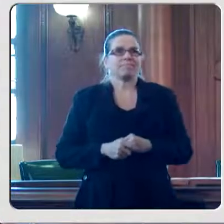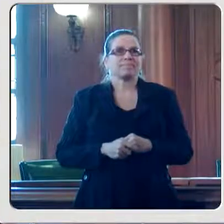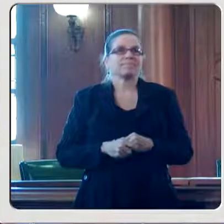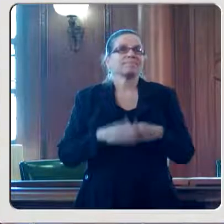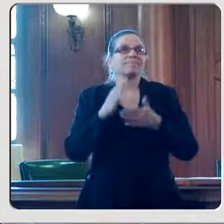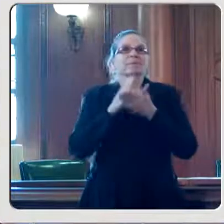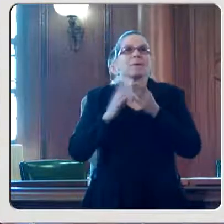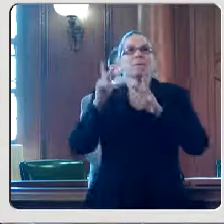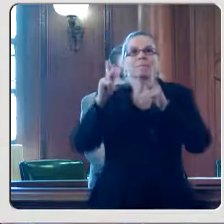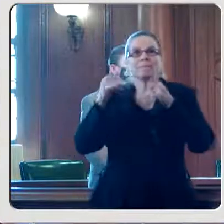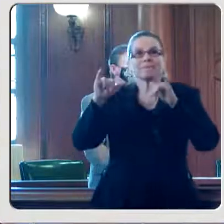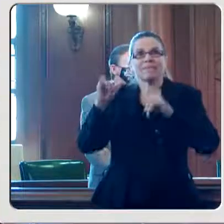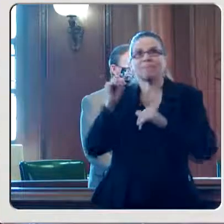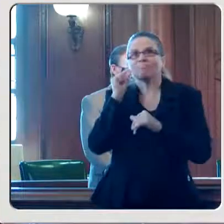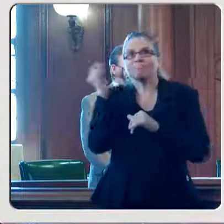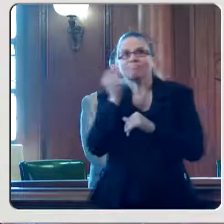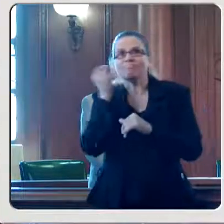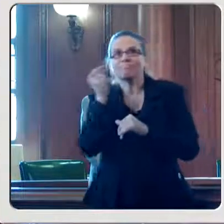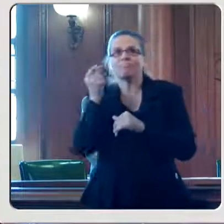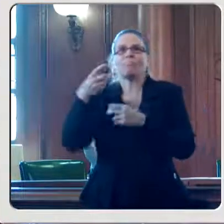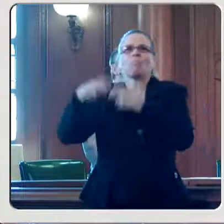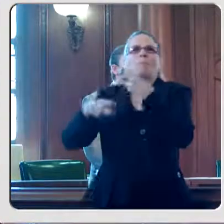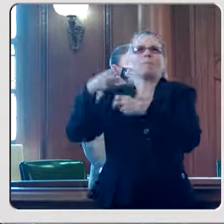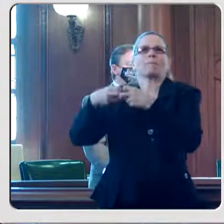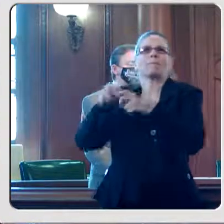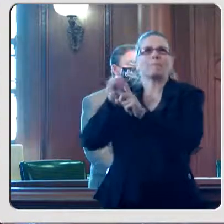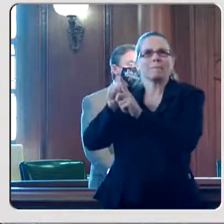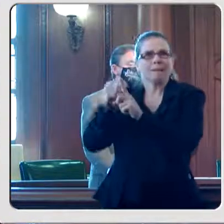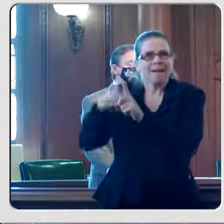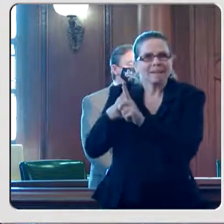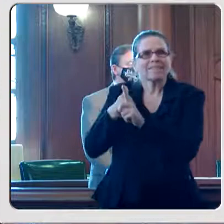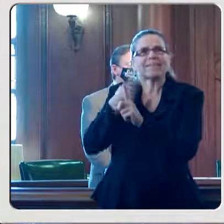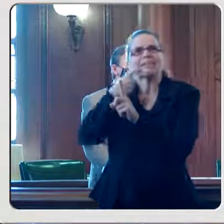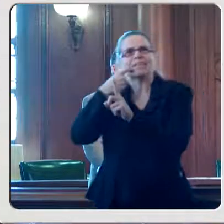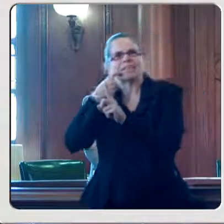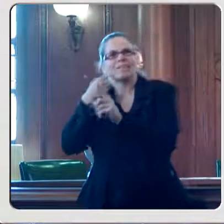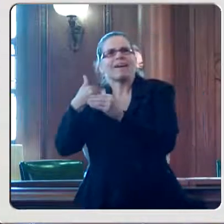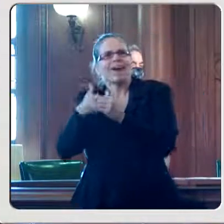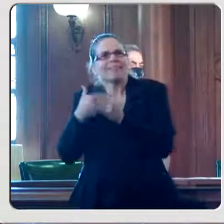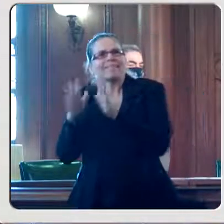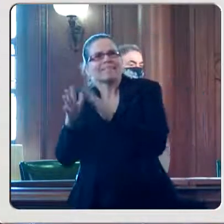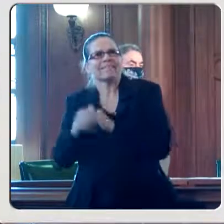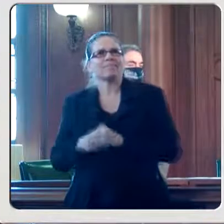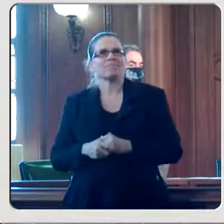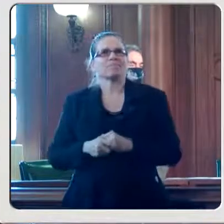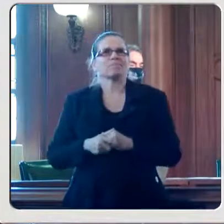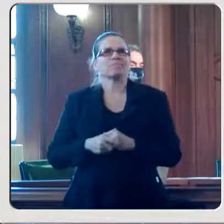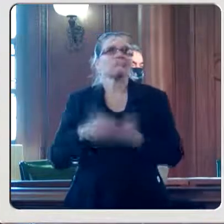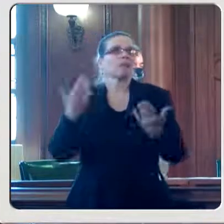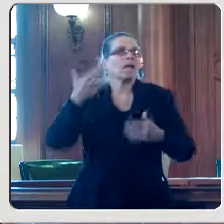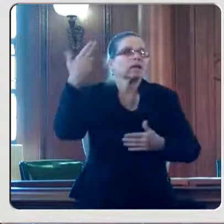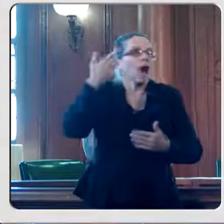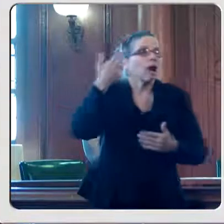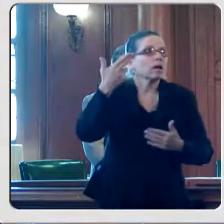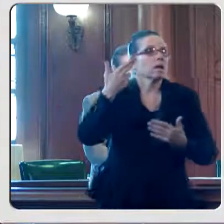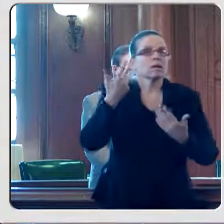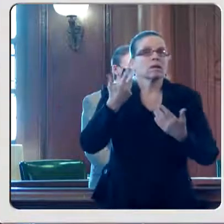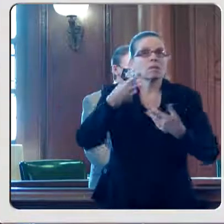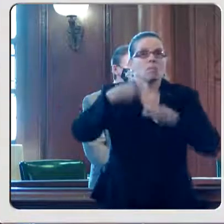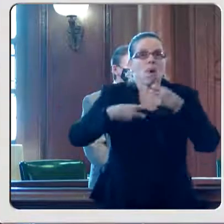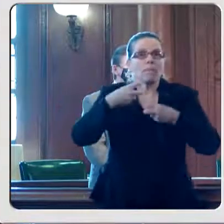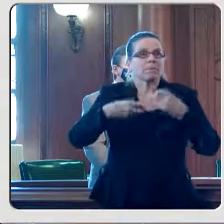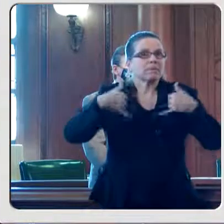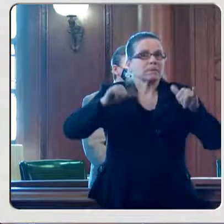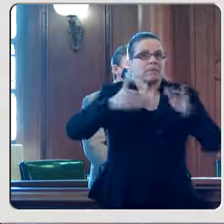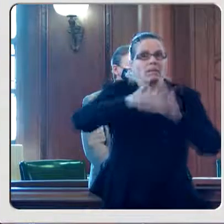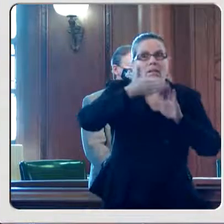and gun violence. I say that because these public health issues have not gone away, even though COVID is here. And I just